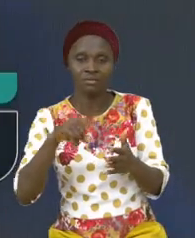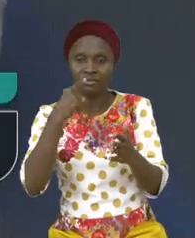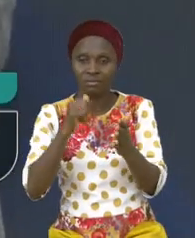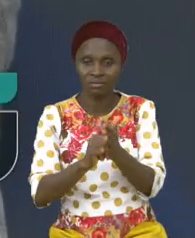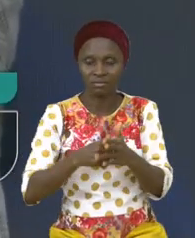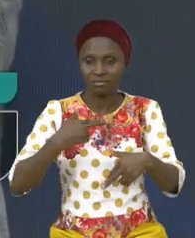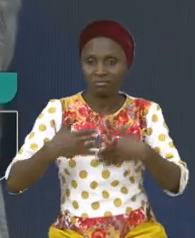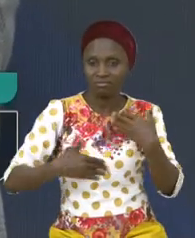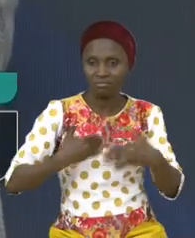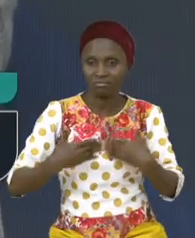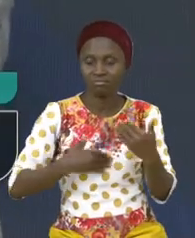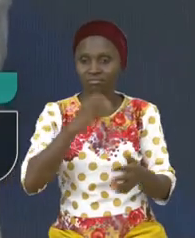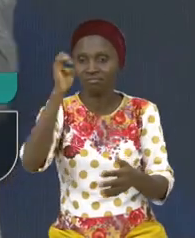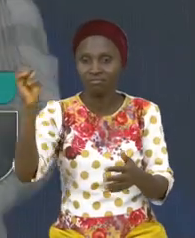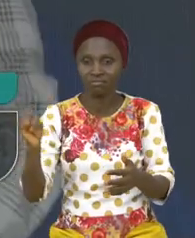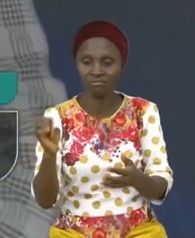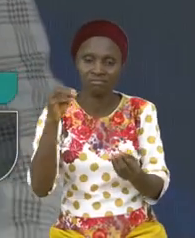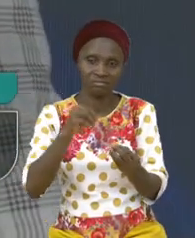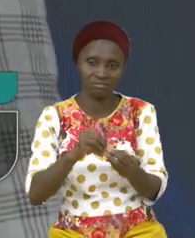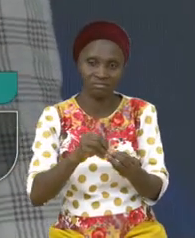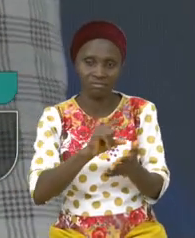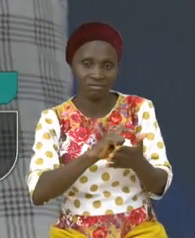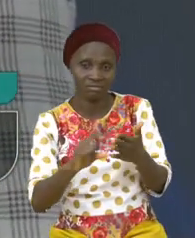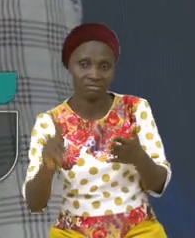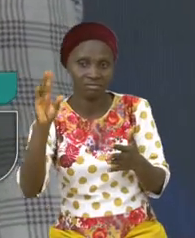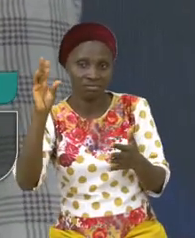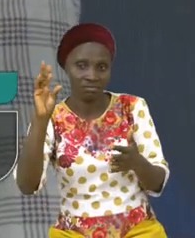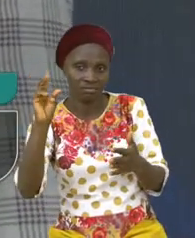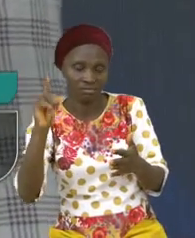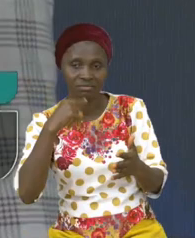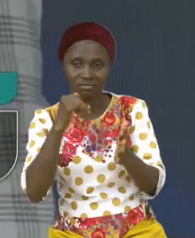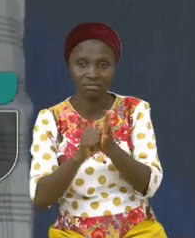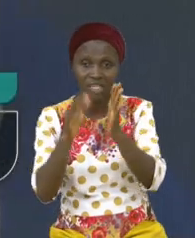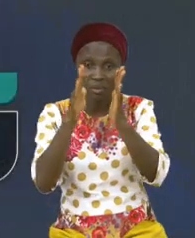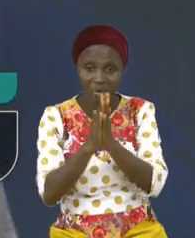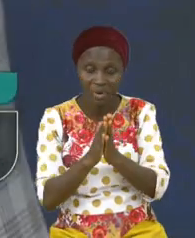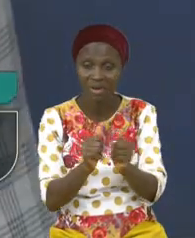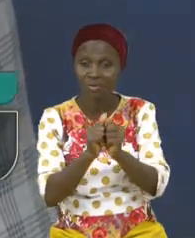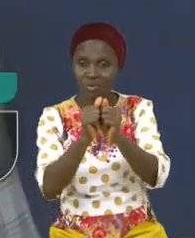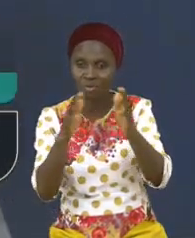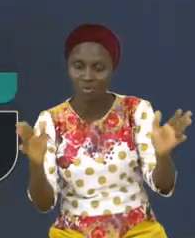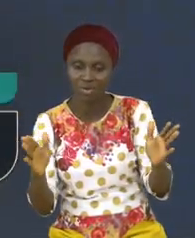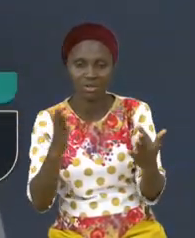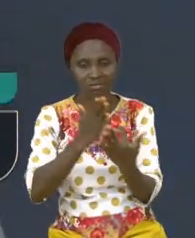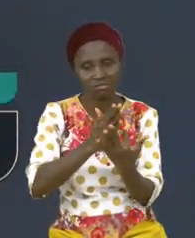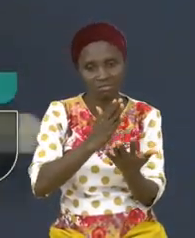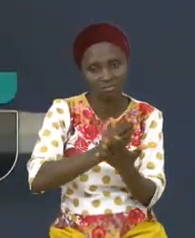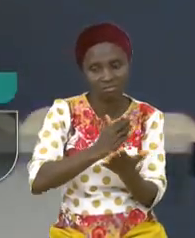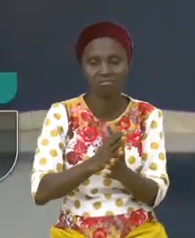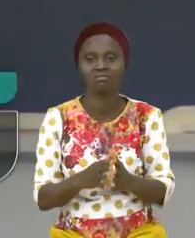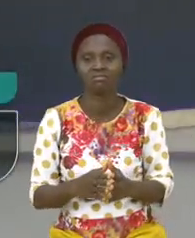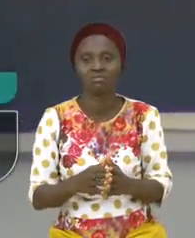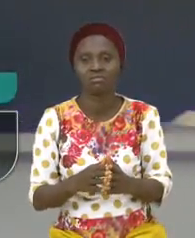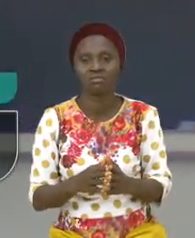Rejoice evermore. Look at verse 17 there. It says, pray without ceasing. When you have a knot